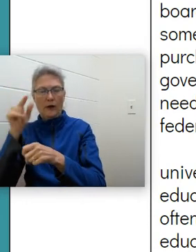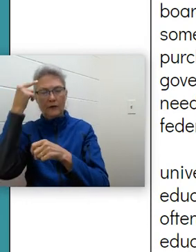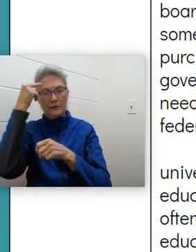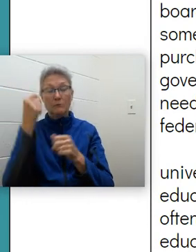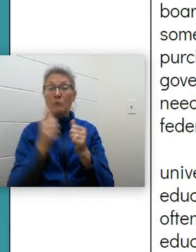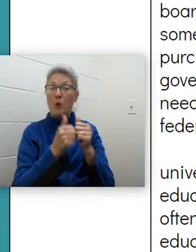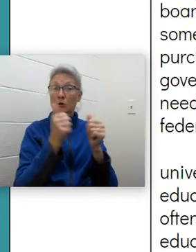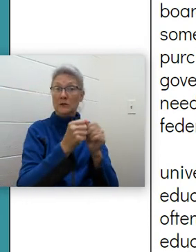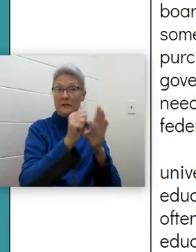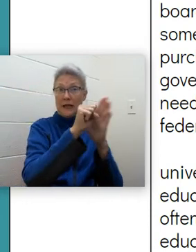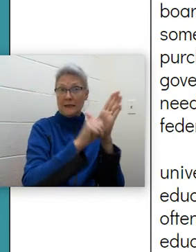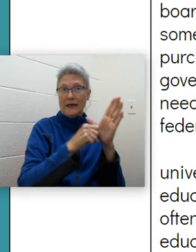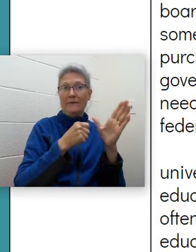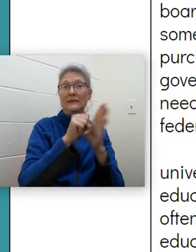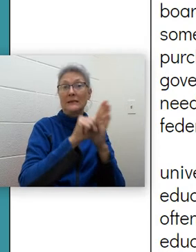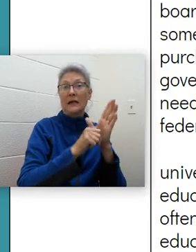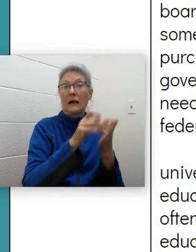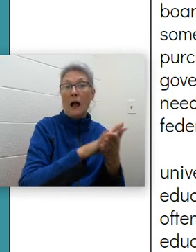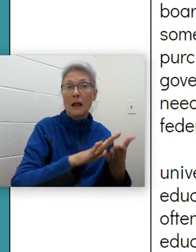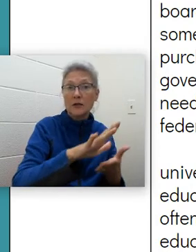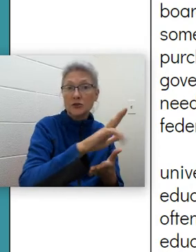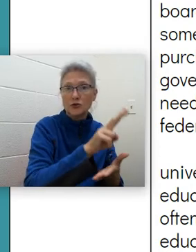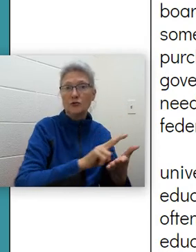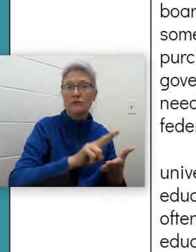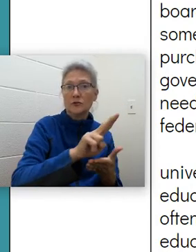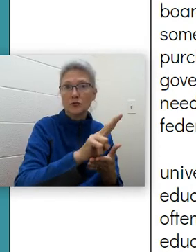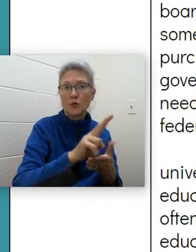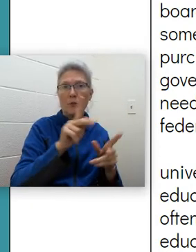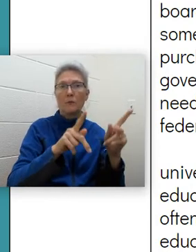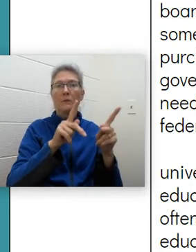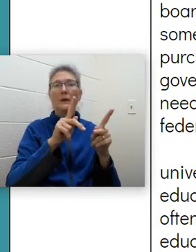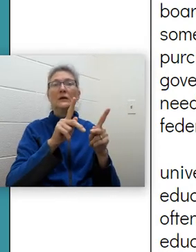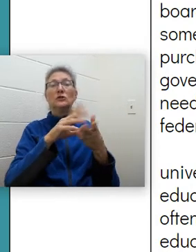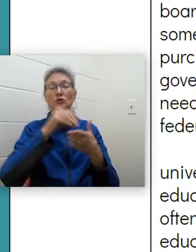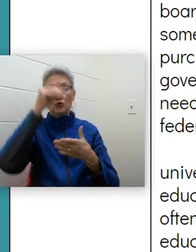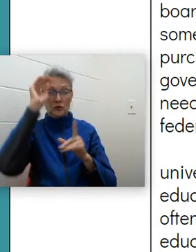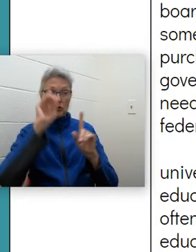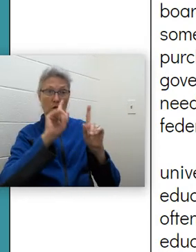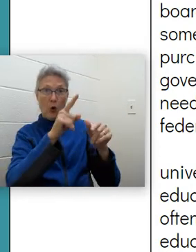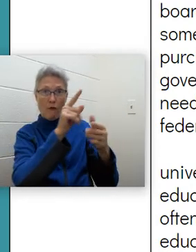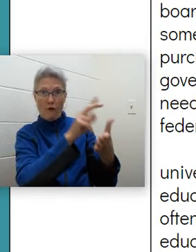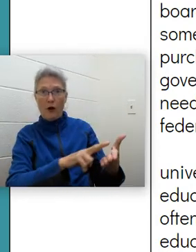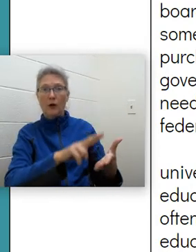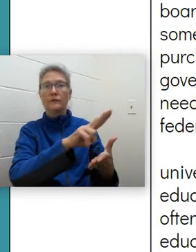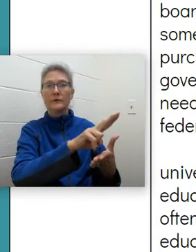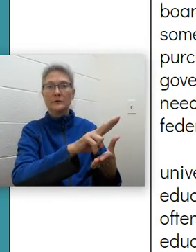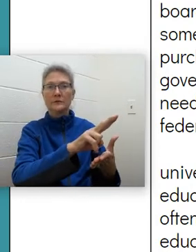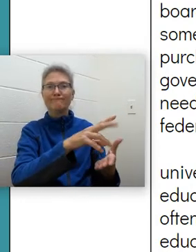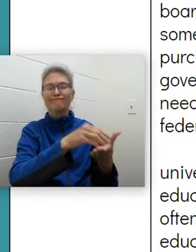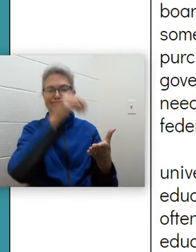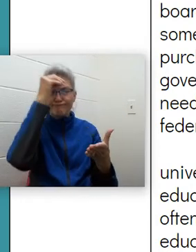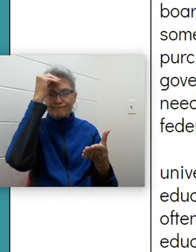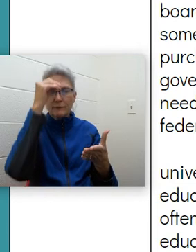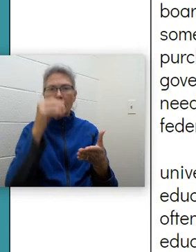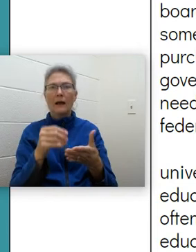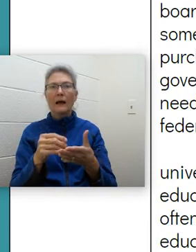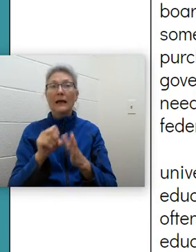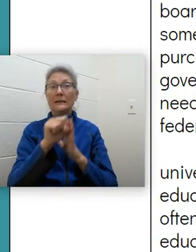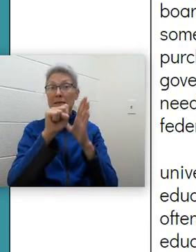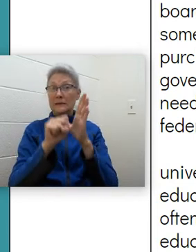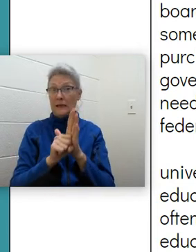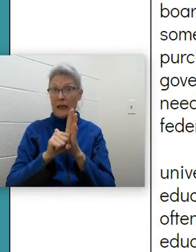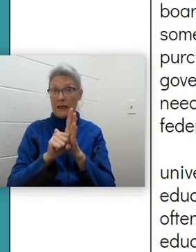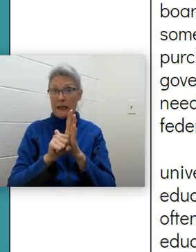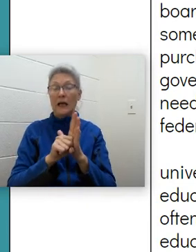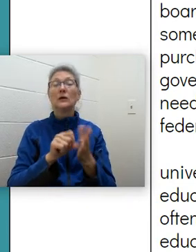where students can seek a higher education. State schools are public institutions and often less expensive